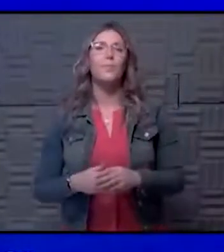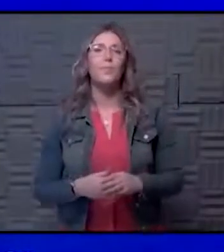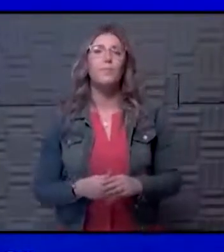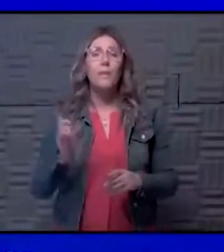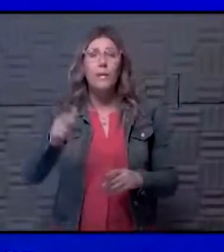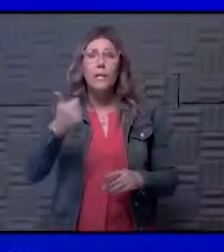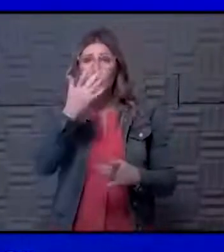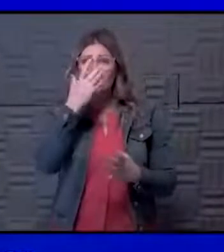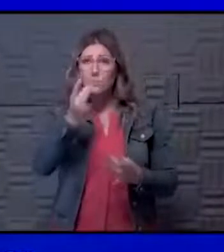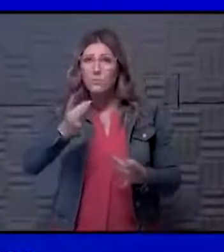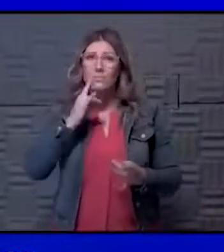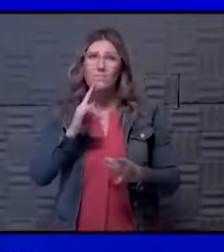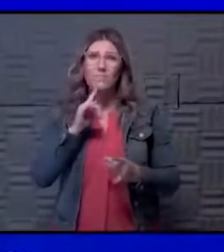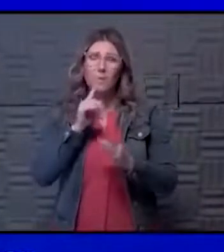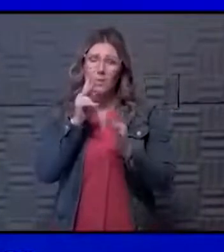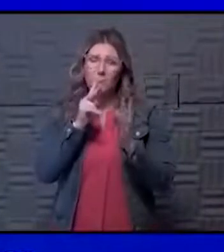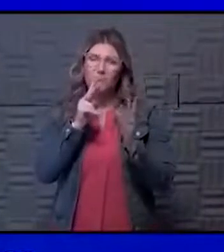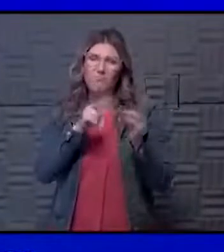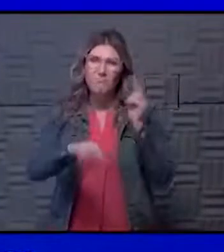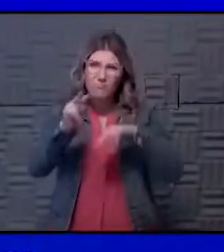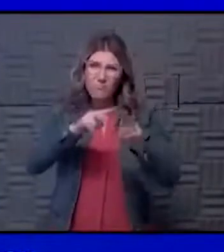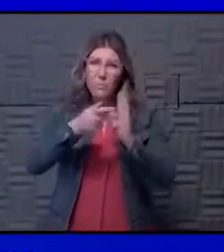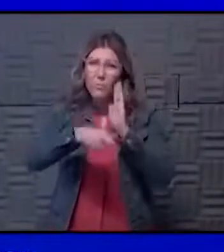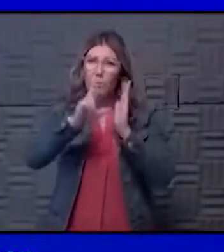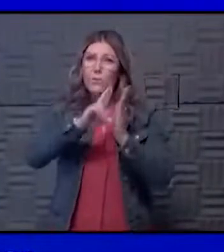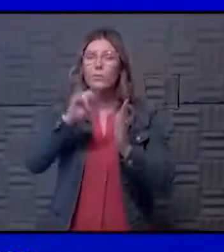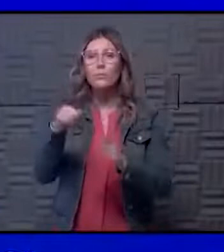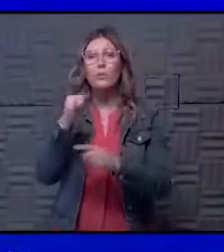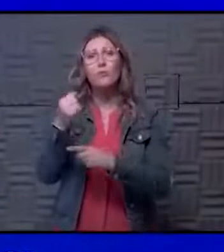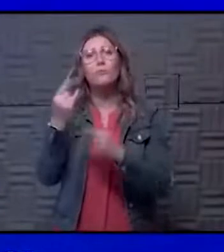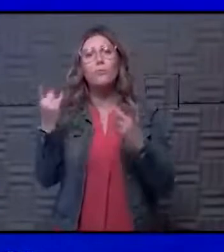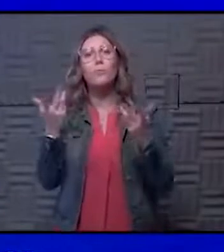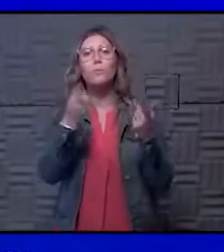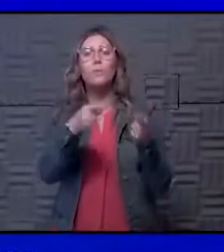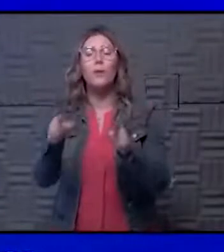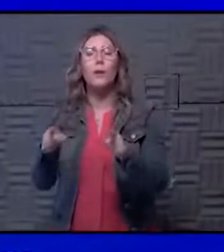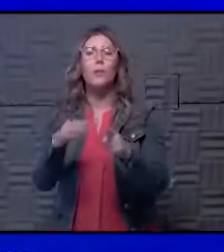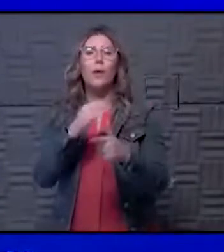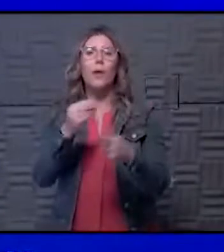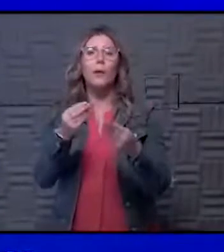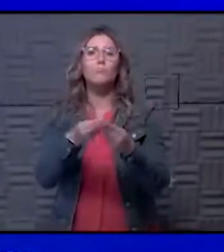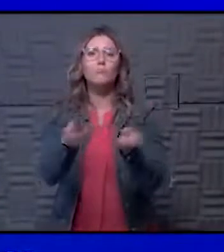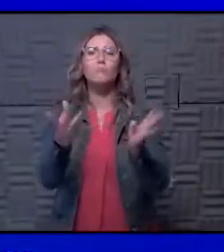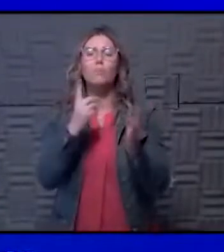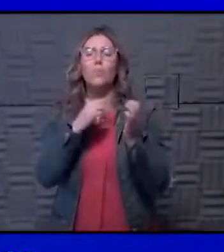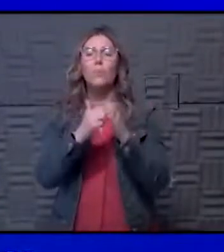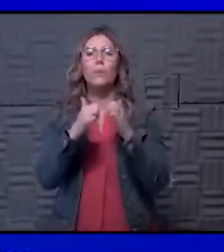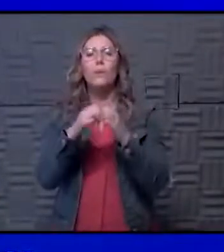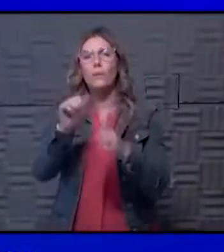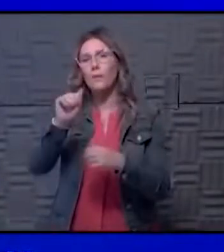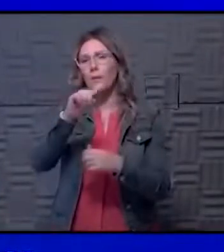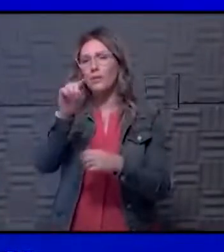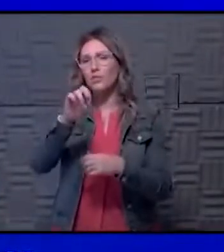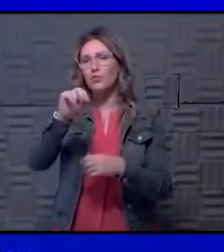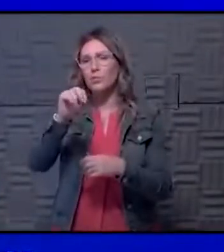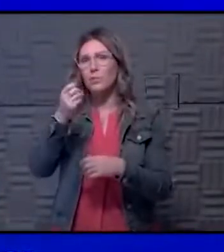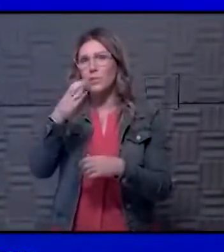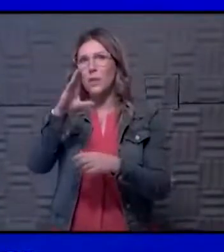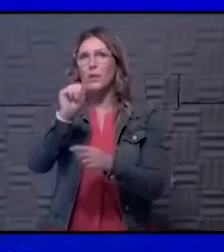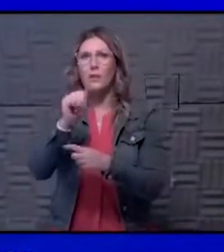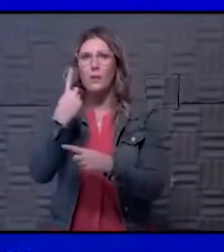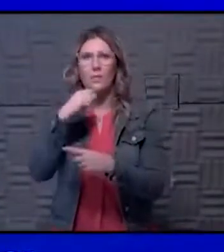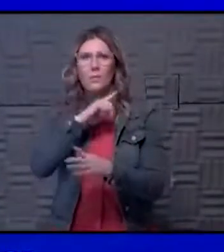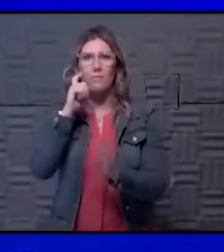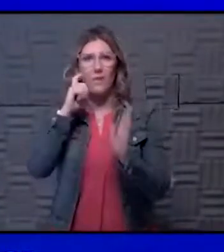other interesting thing, looking at the J&J information as well as what's coming out about the AstraZeneca vaccine, it looks like we've identified the